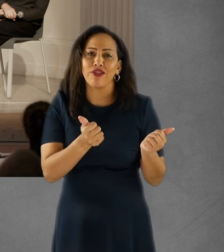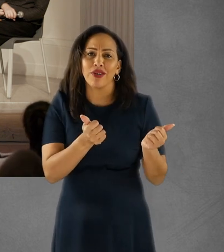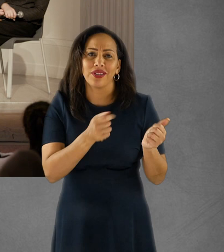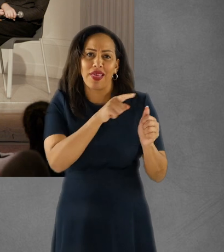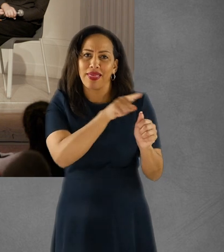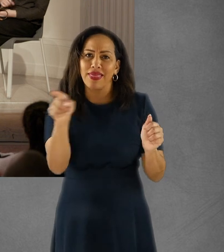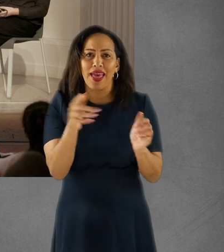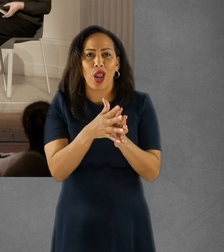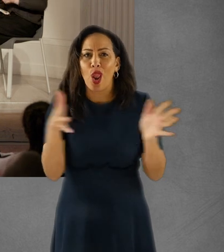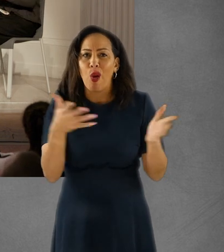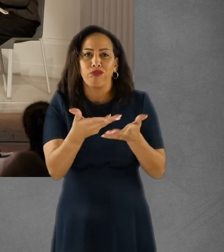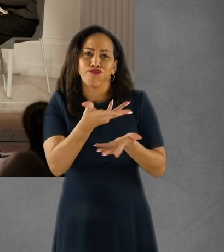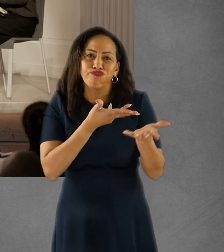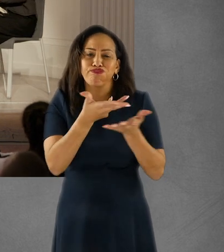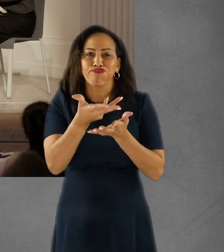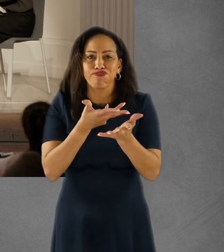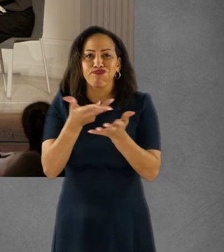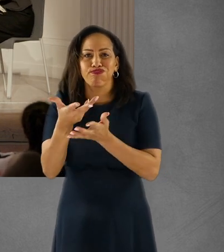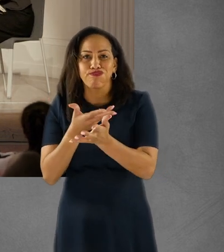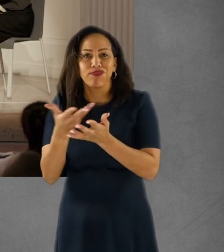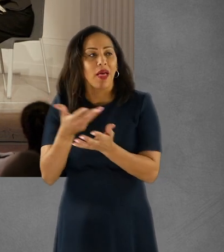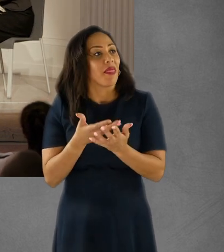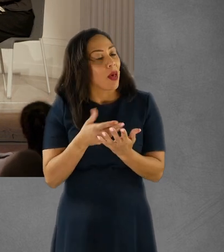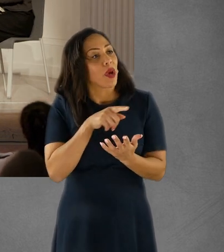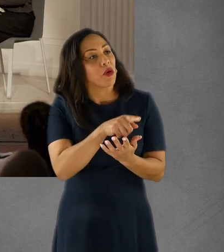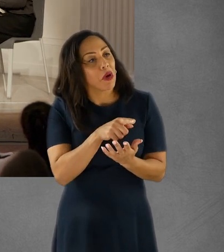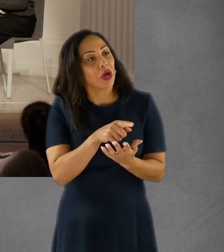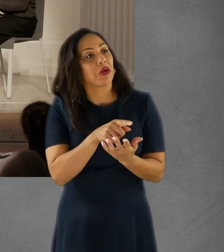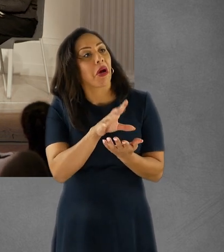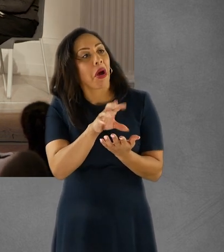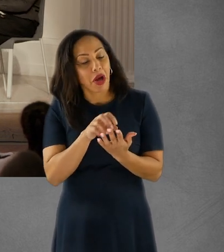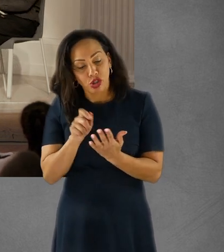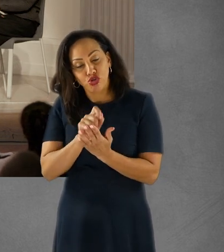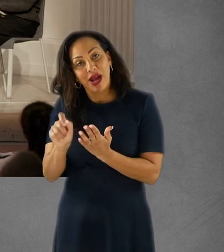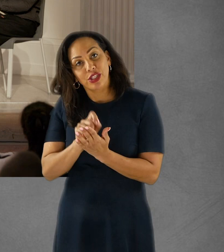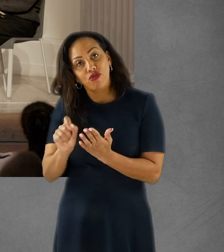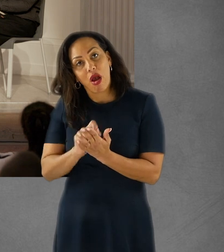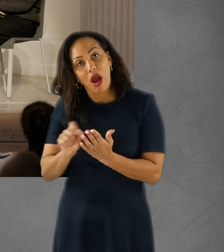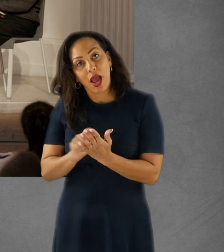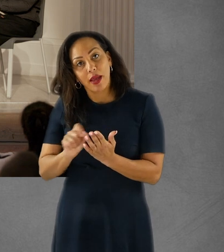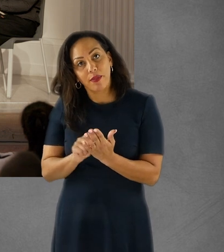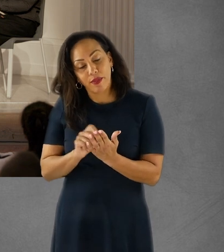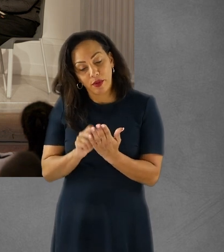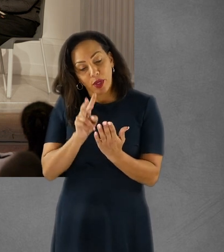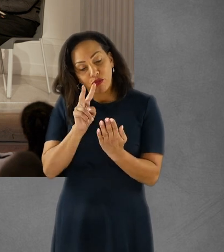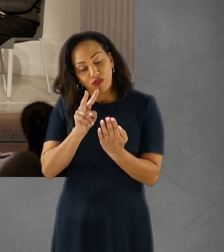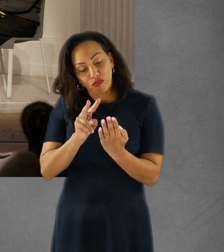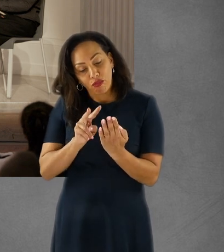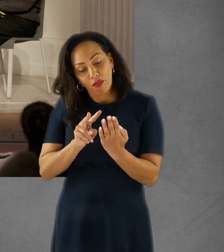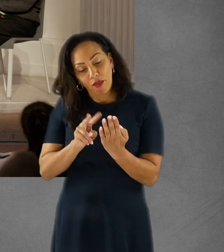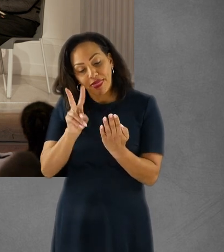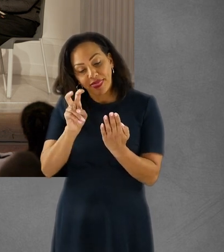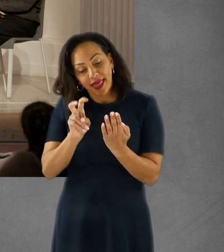generous. We just had very long conversations with them that then we would transcribe and spend a lot of time kind